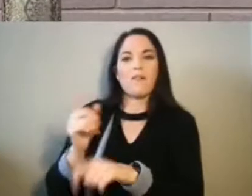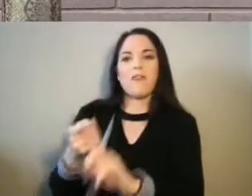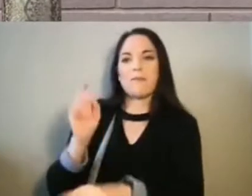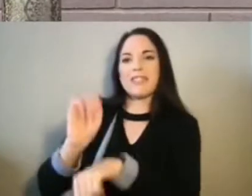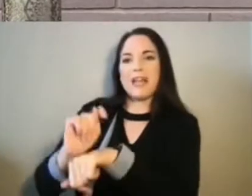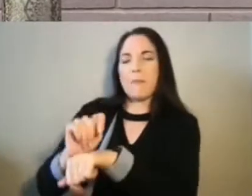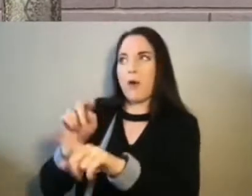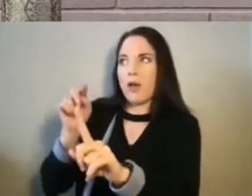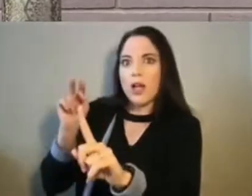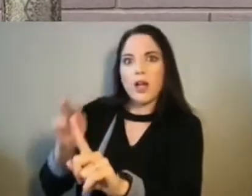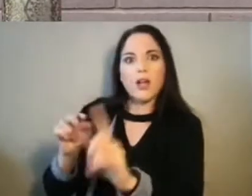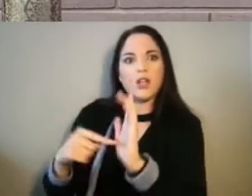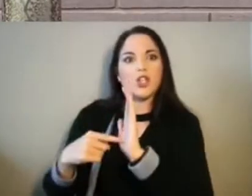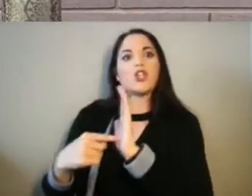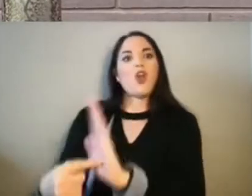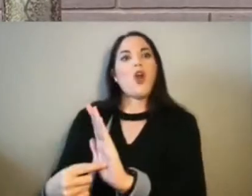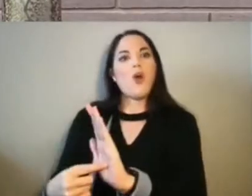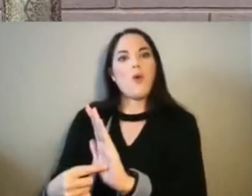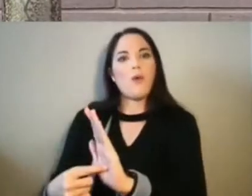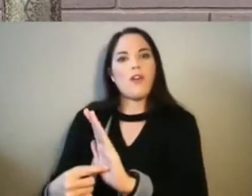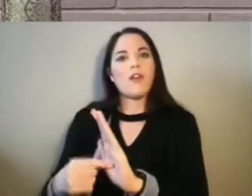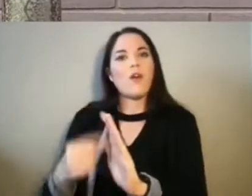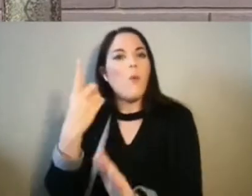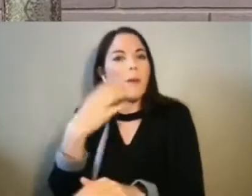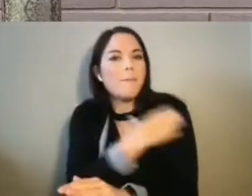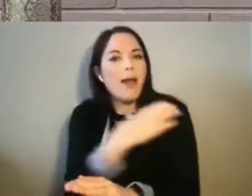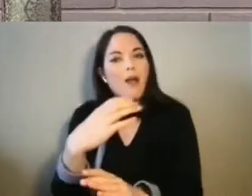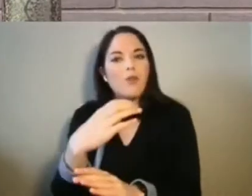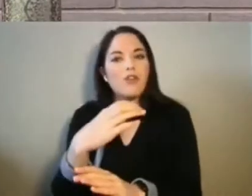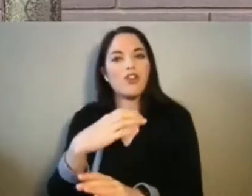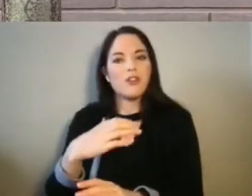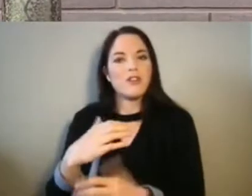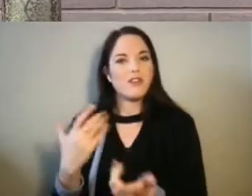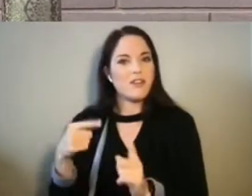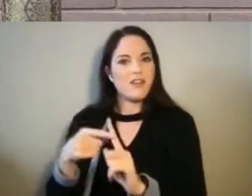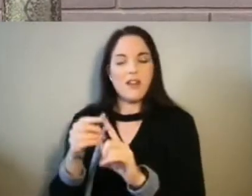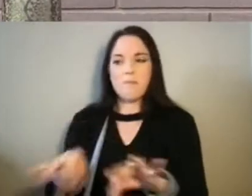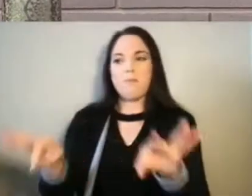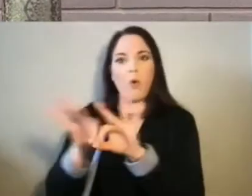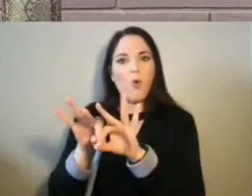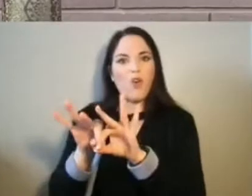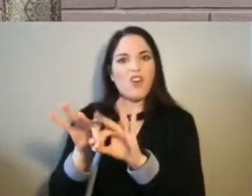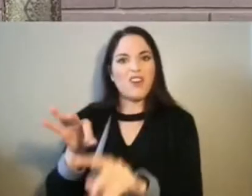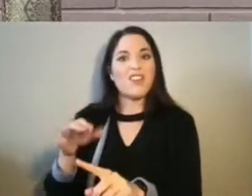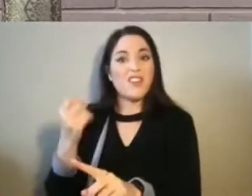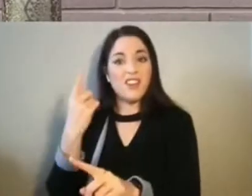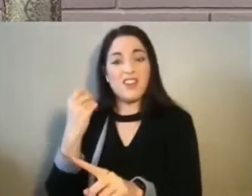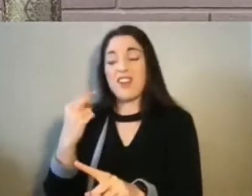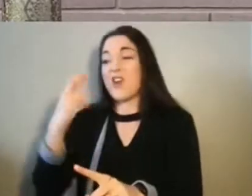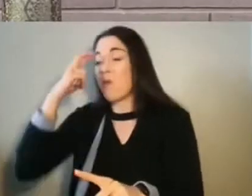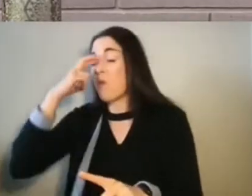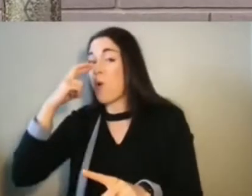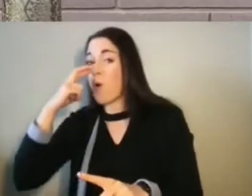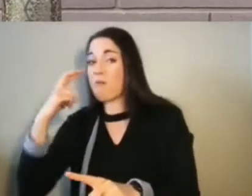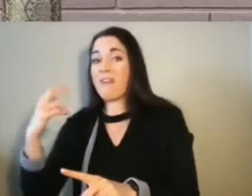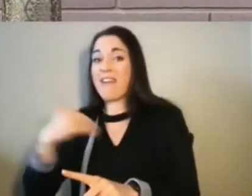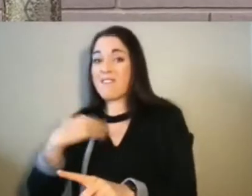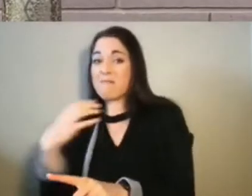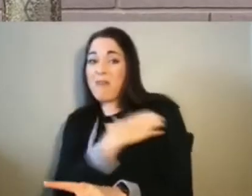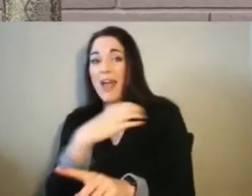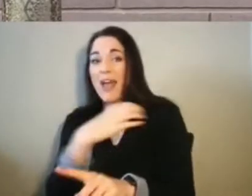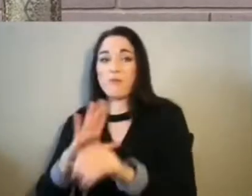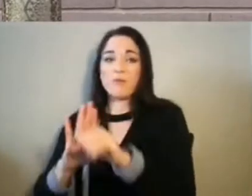sword. As empire, it consumed nations and peoples by force.